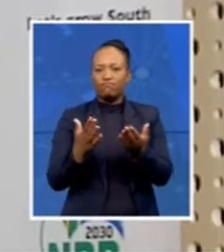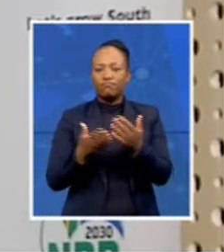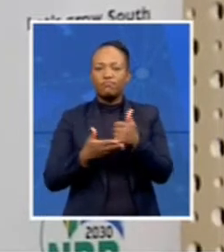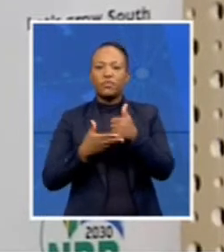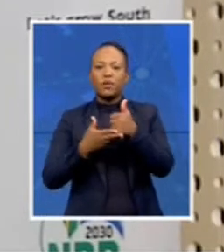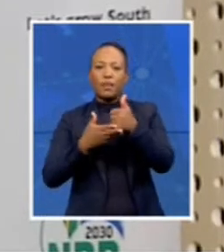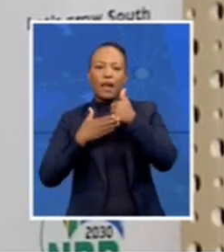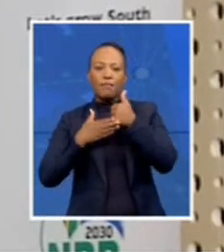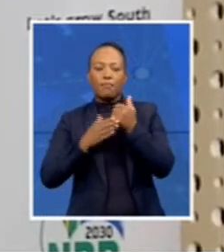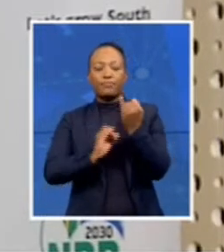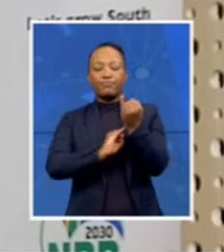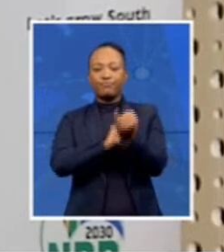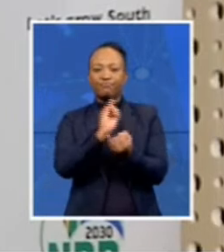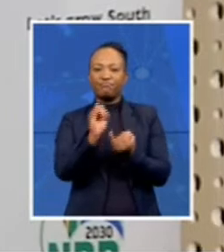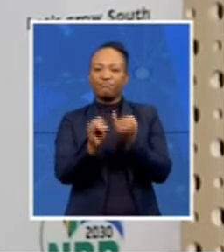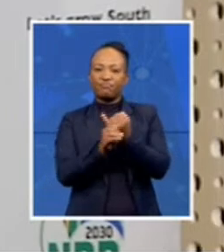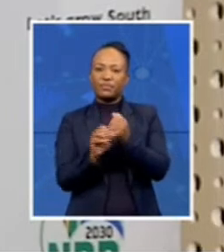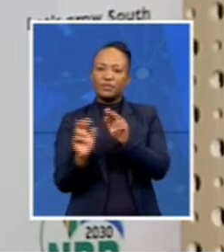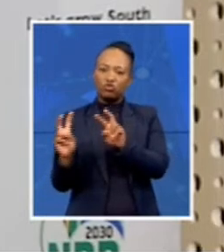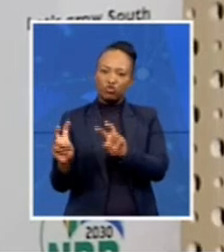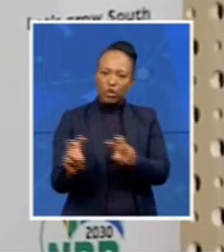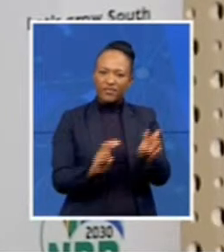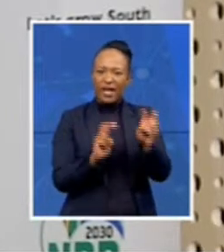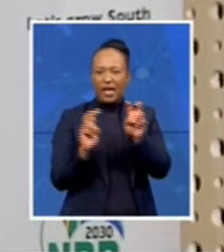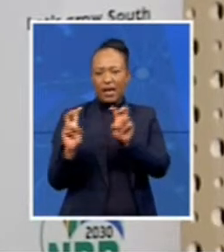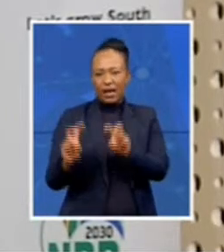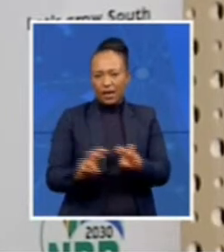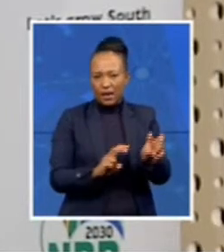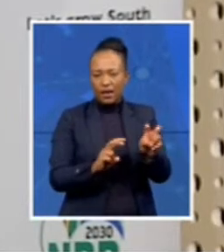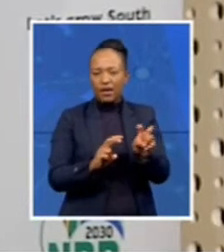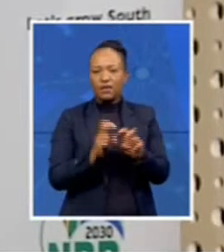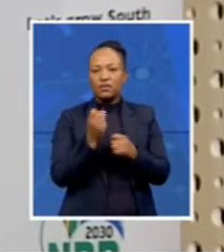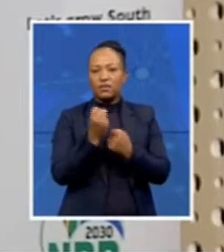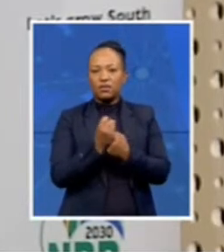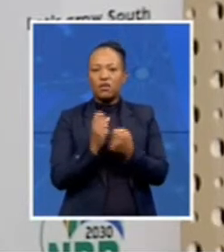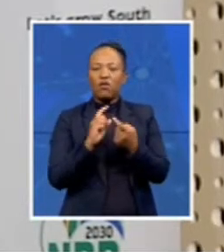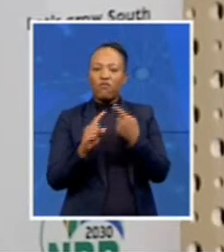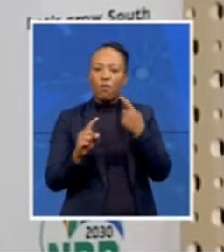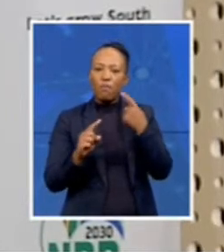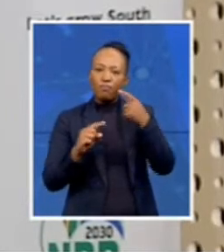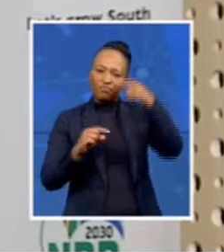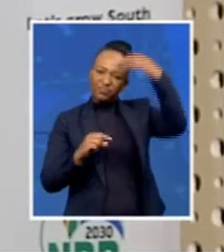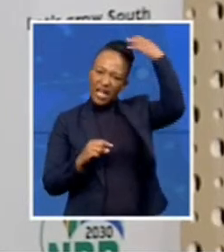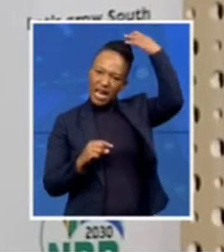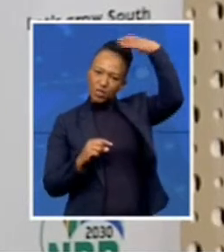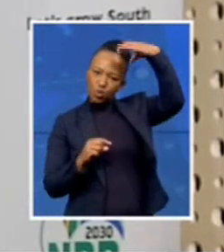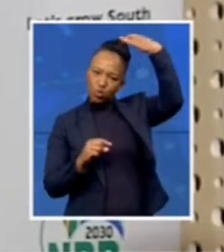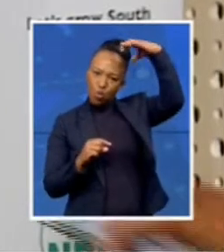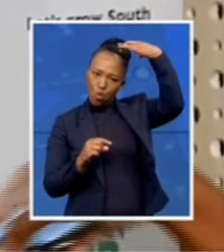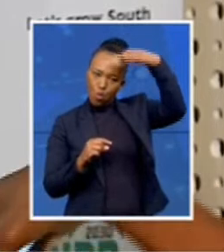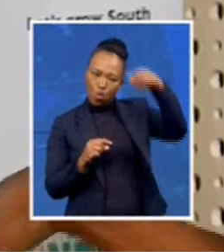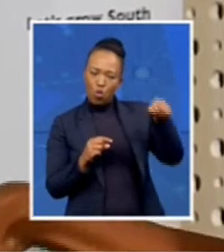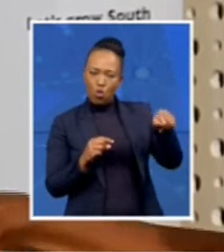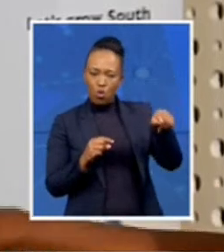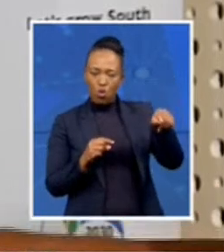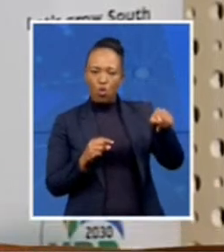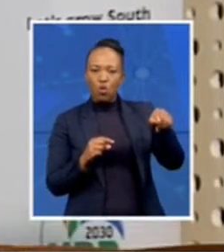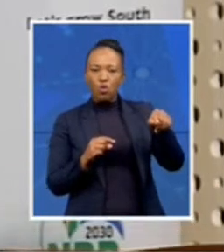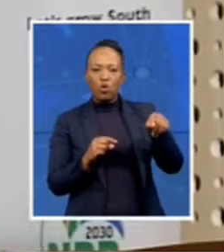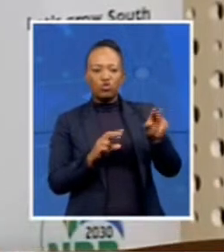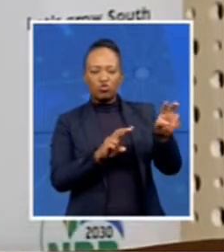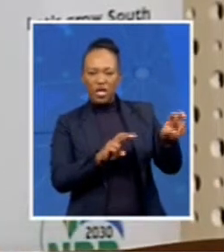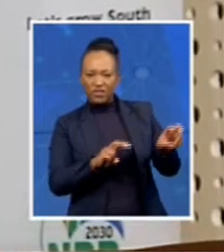in this case, from Lesotho Highland Water Transfer Scheme, so that we augment our